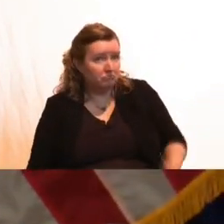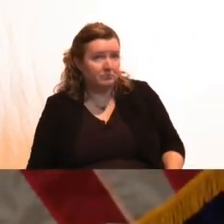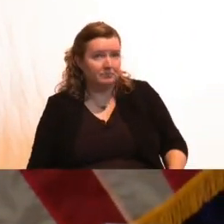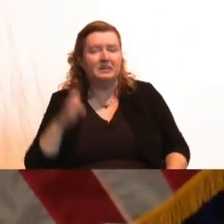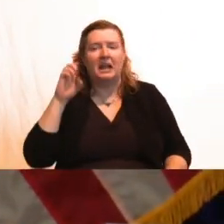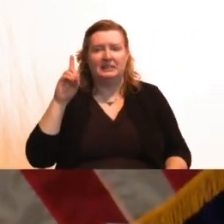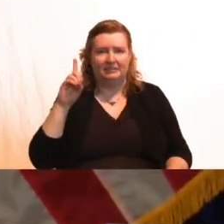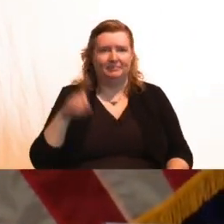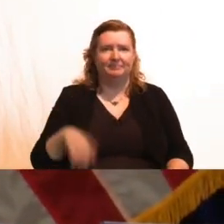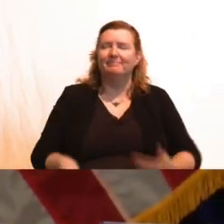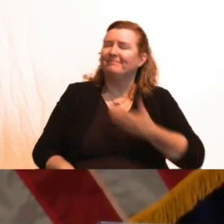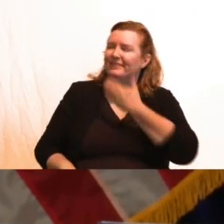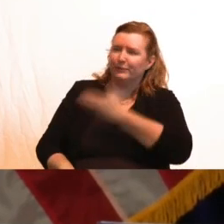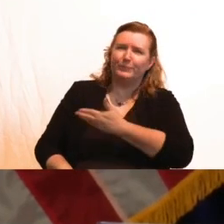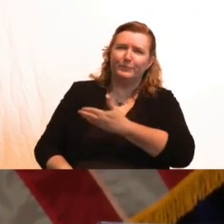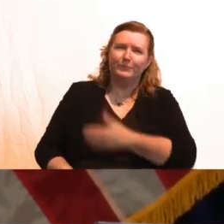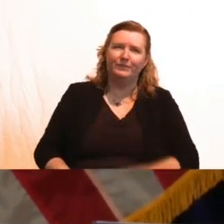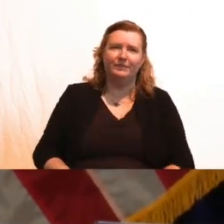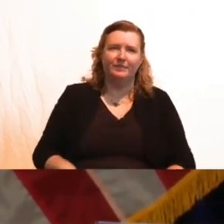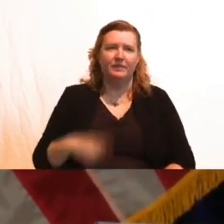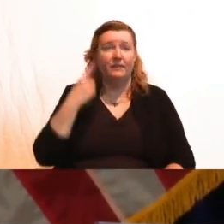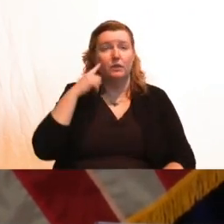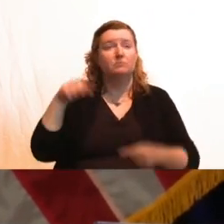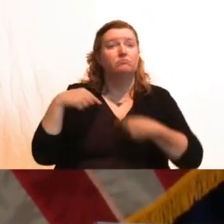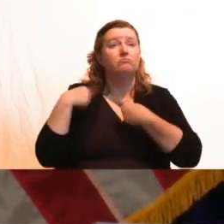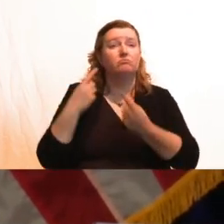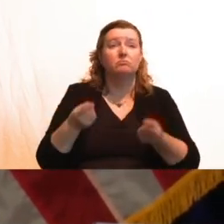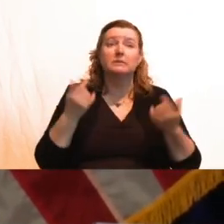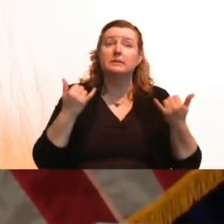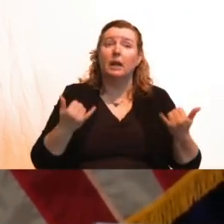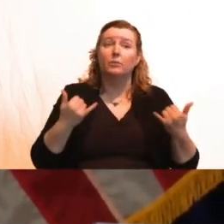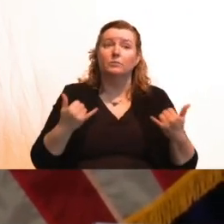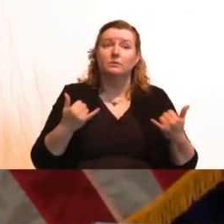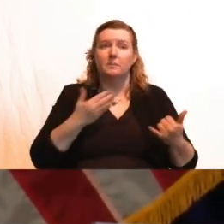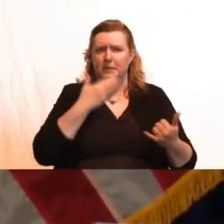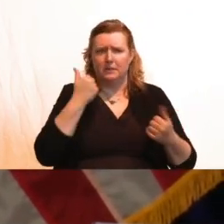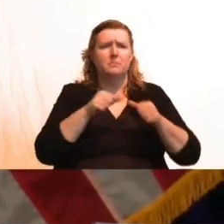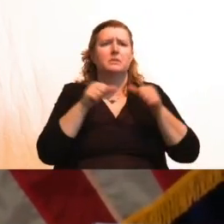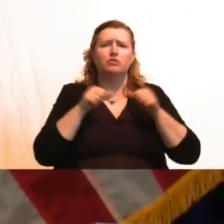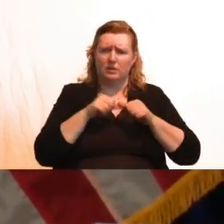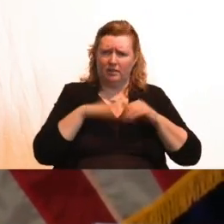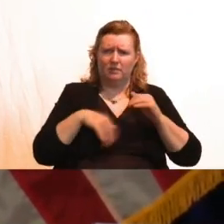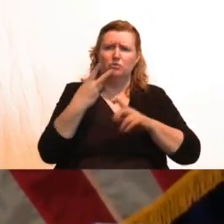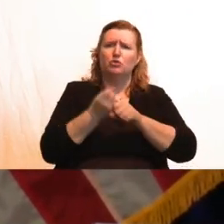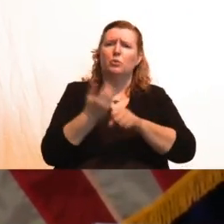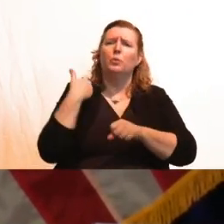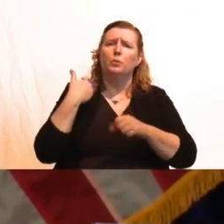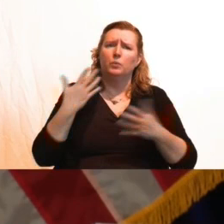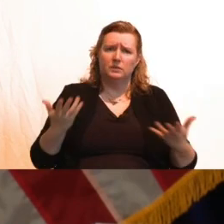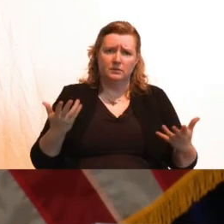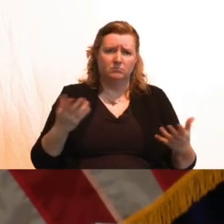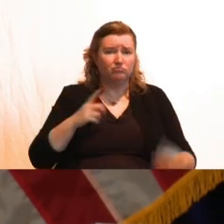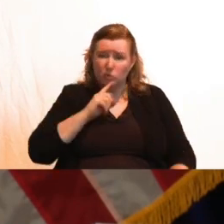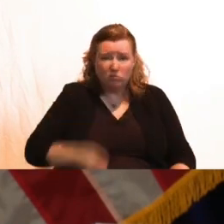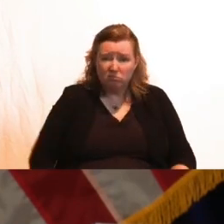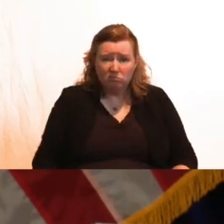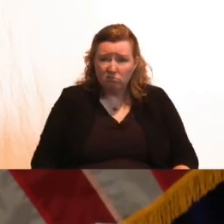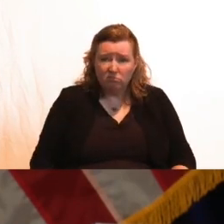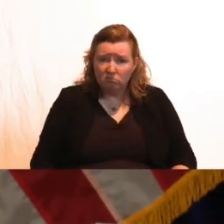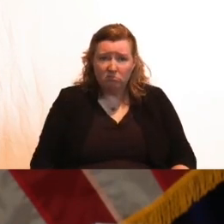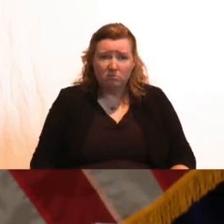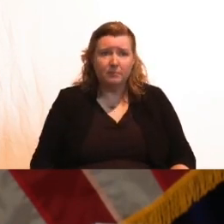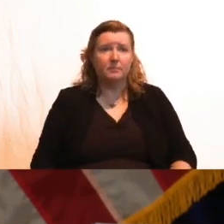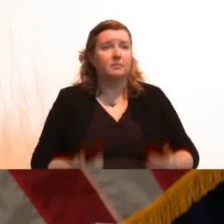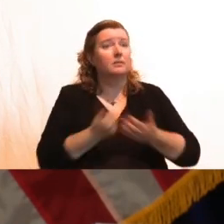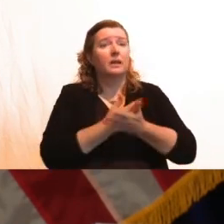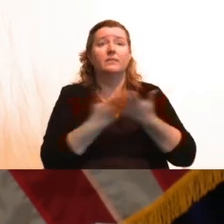2 years ago, and that is incredibly true. Everything from vaccination to treatments to understanding mitigation factors and